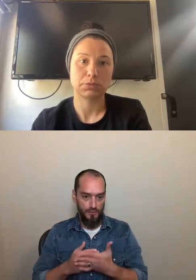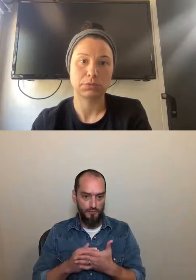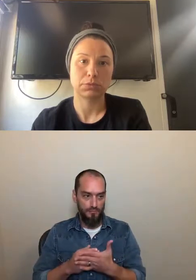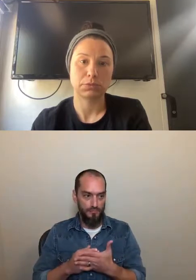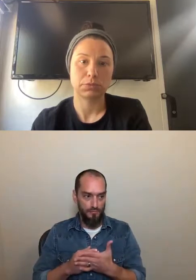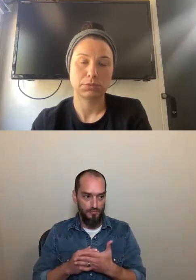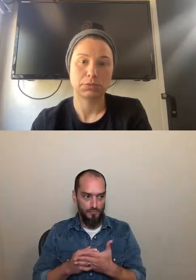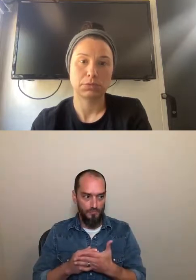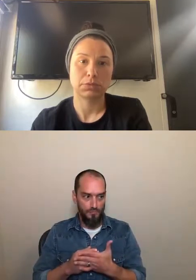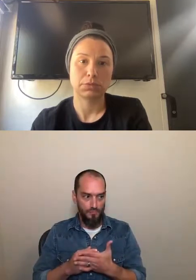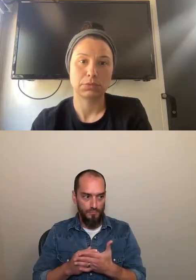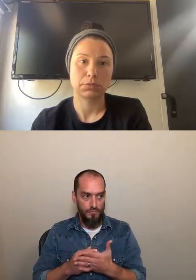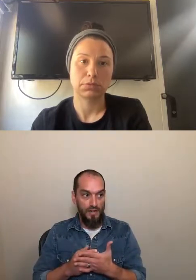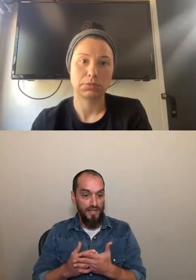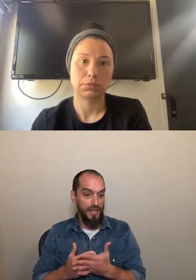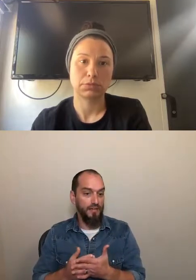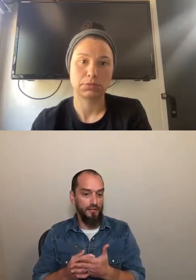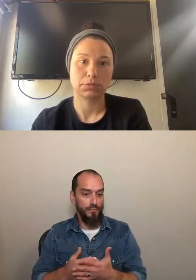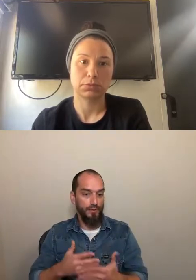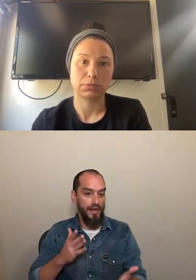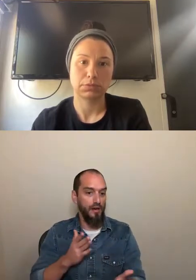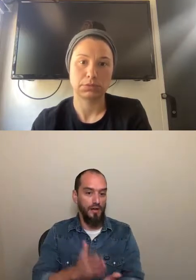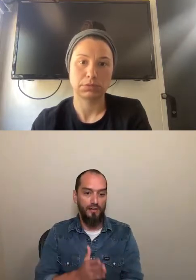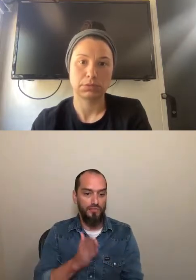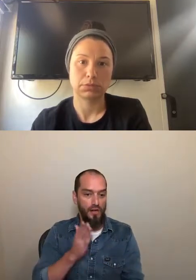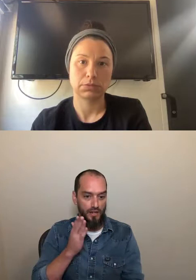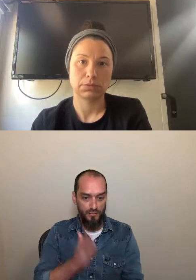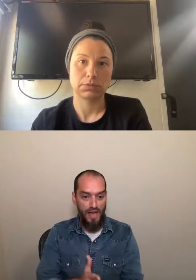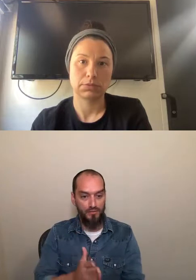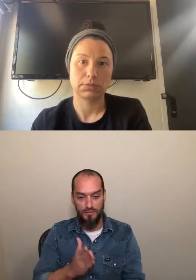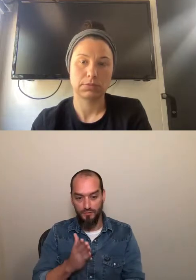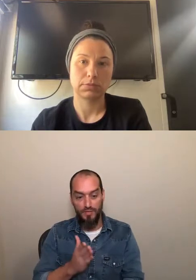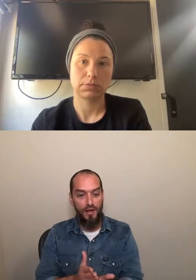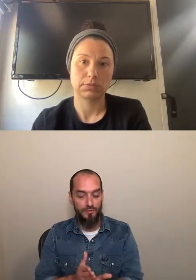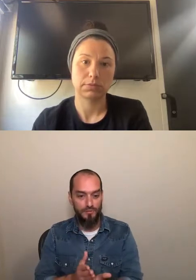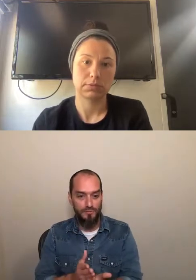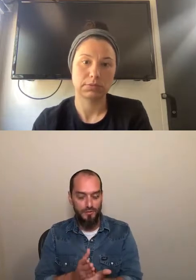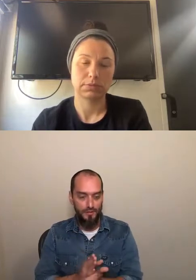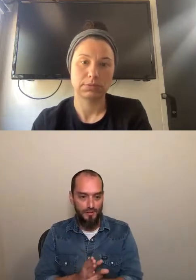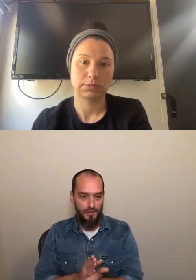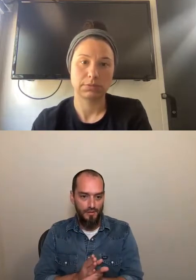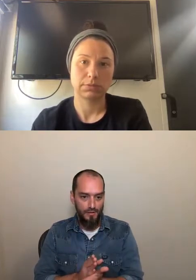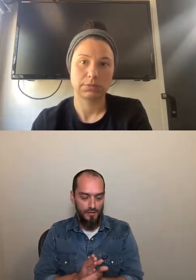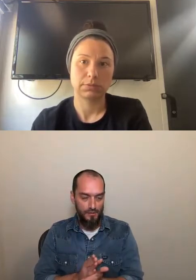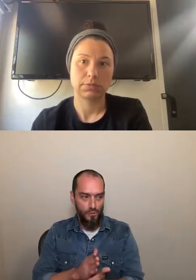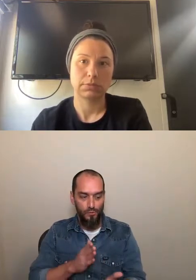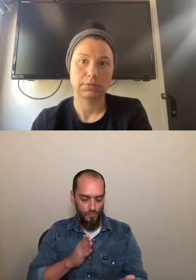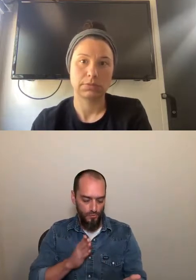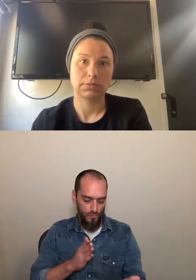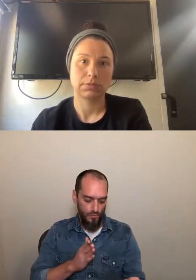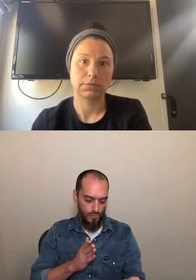assessment, then I can. But now I've done it thousands of times,